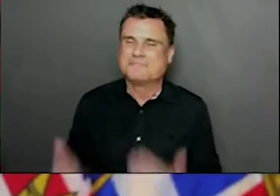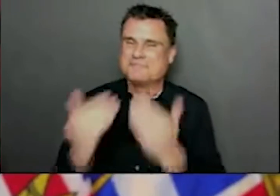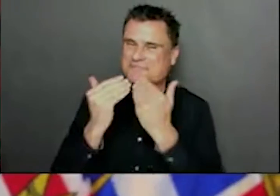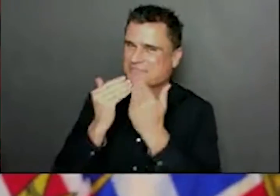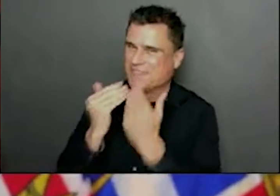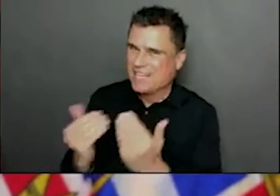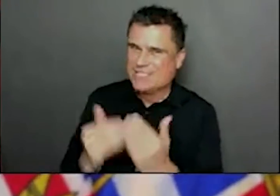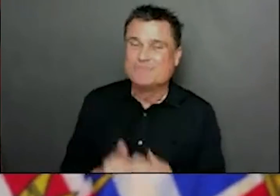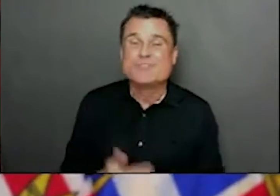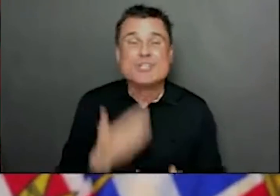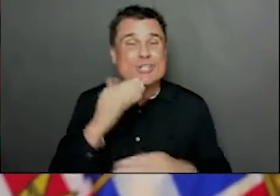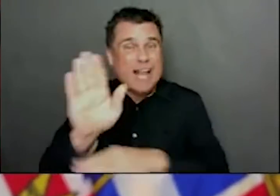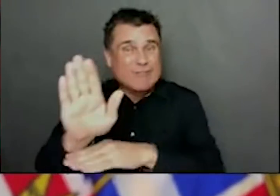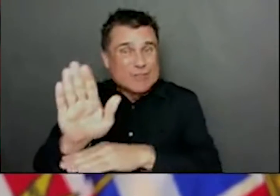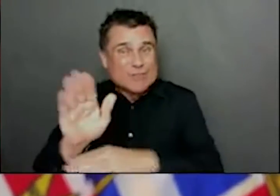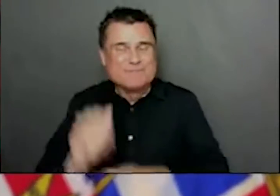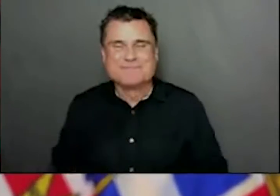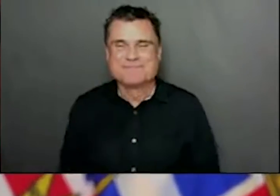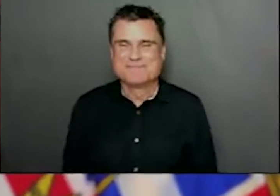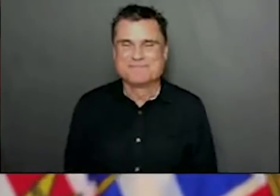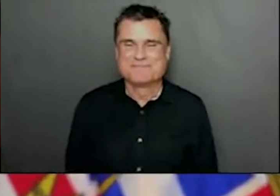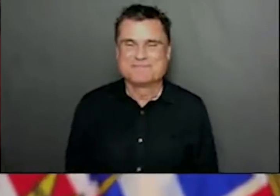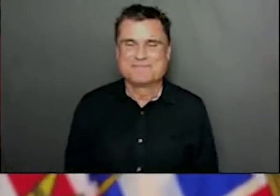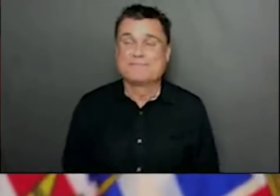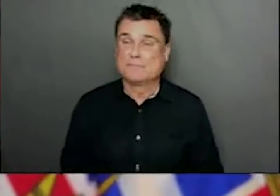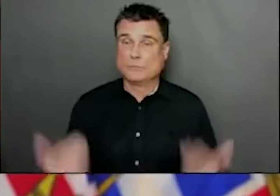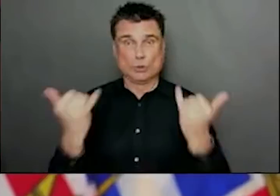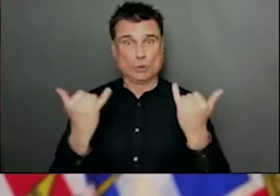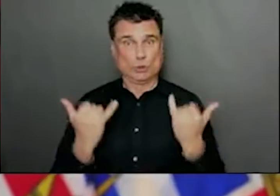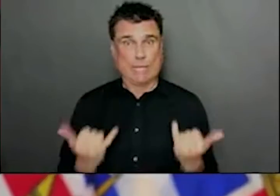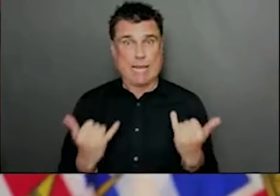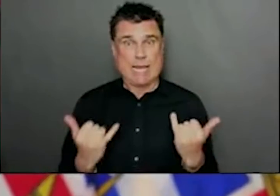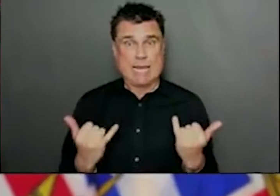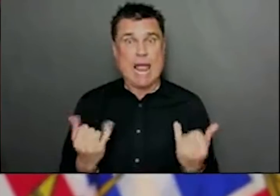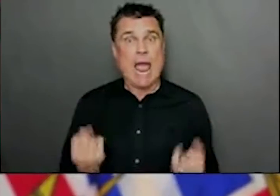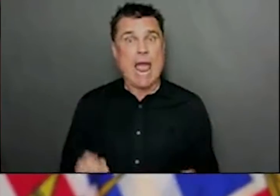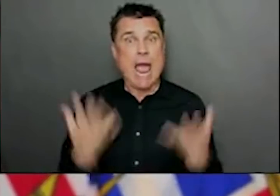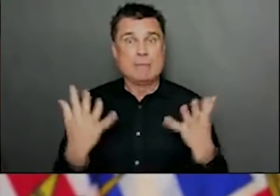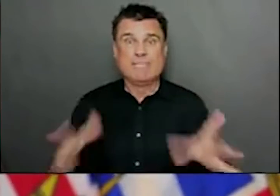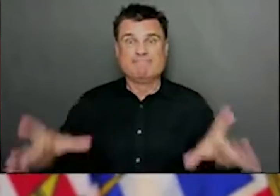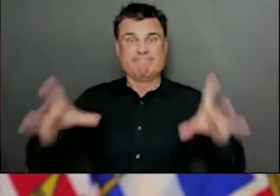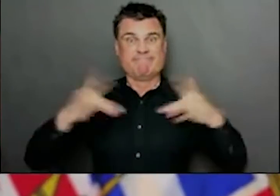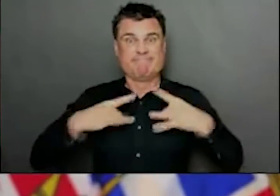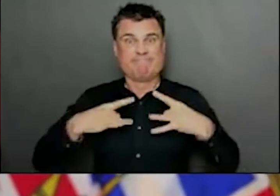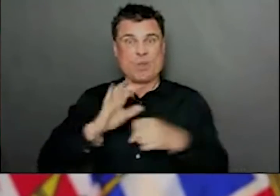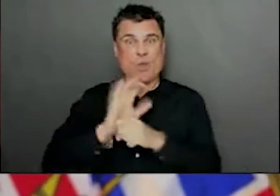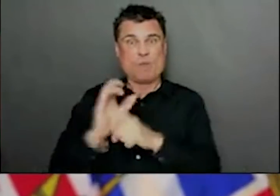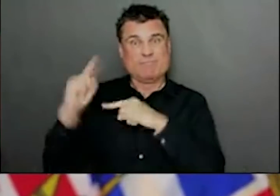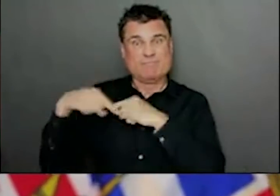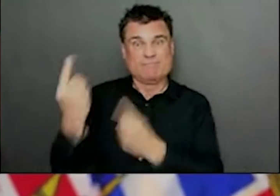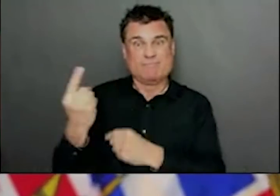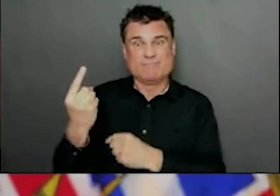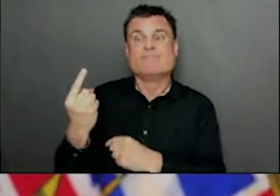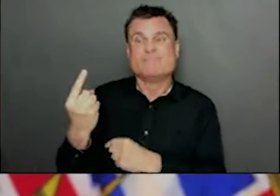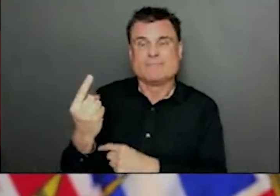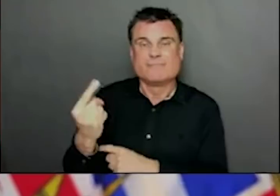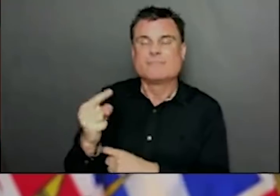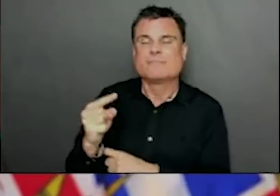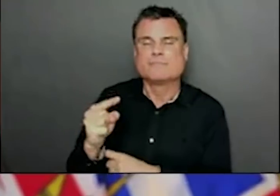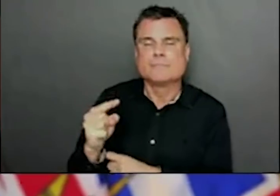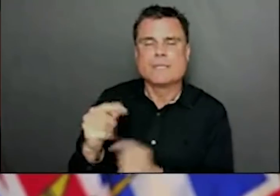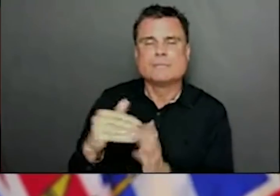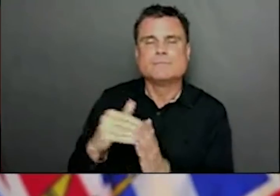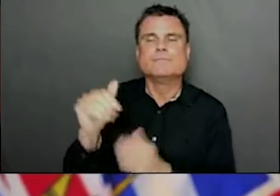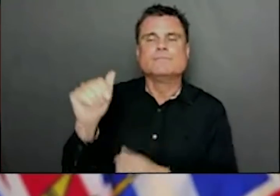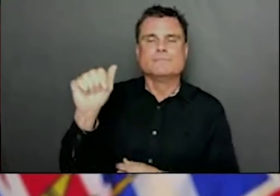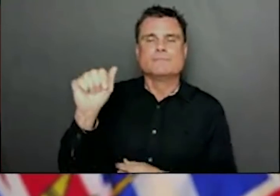Today, we are reporting 761 new cases of COVID-19 diagnosed in British Columbia, bringing our total